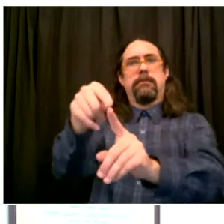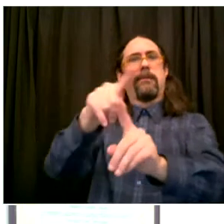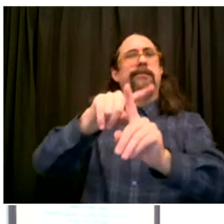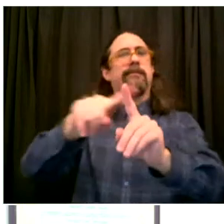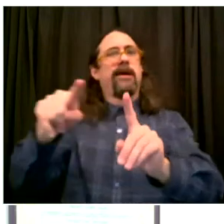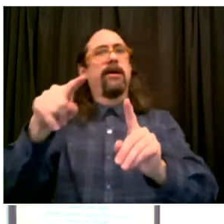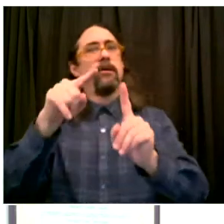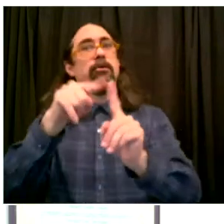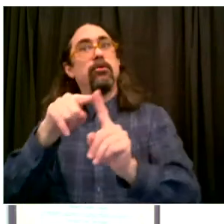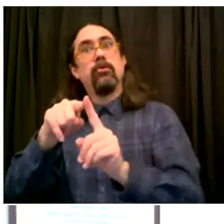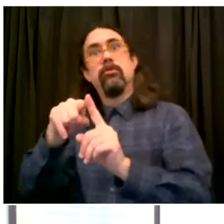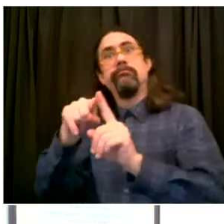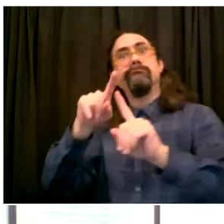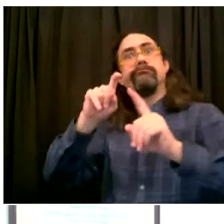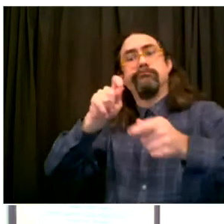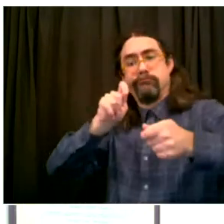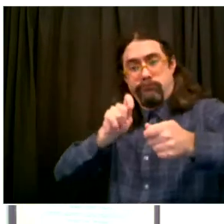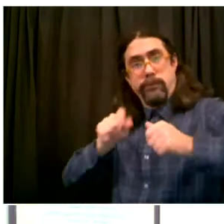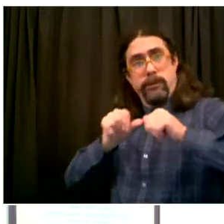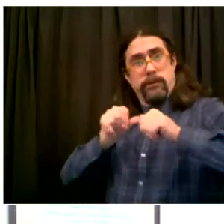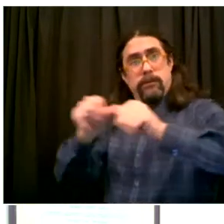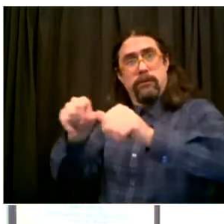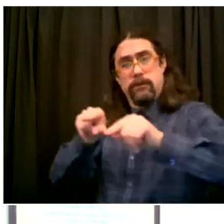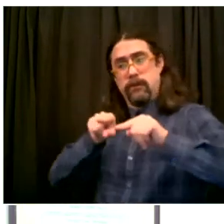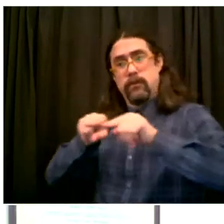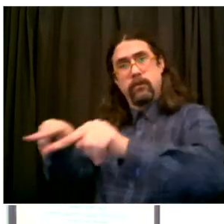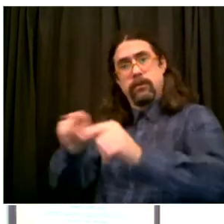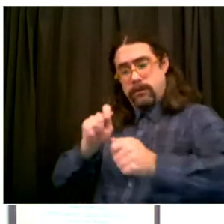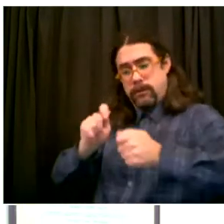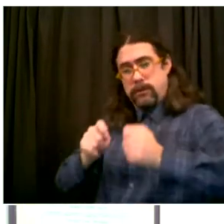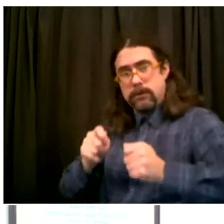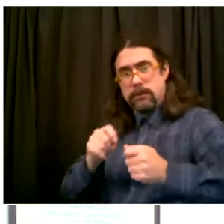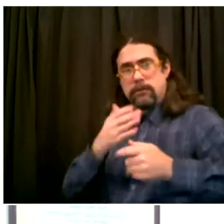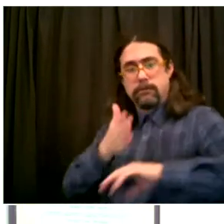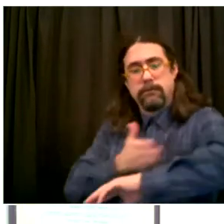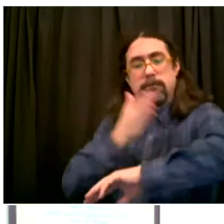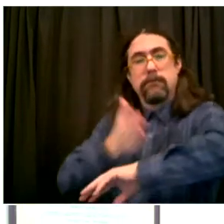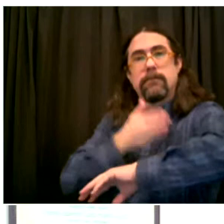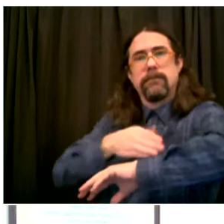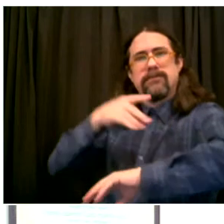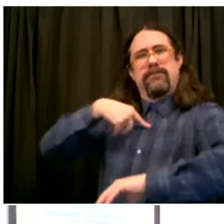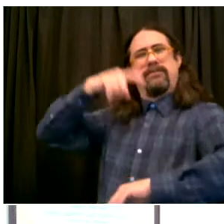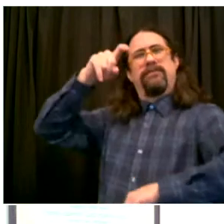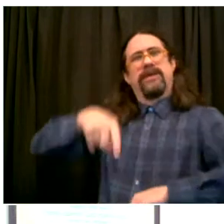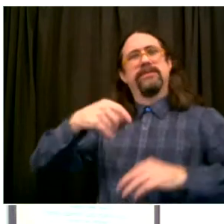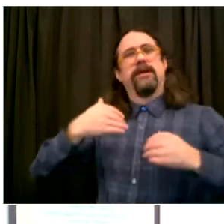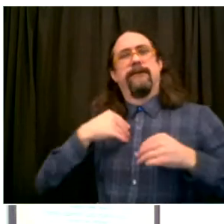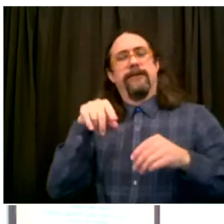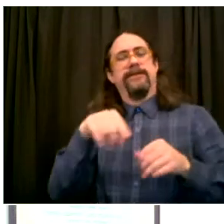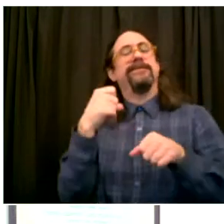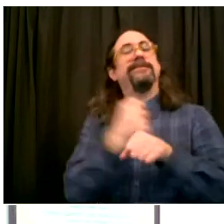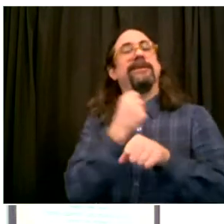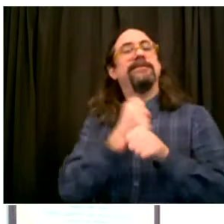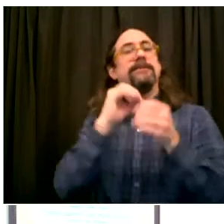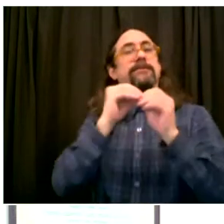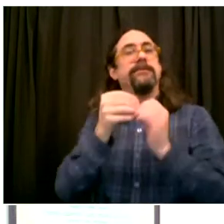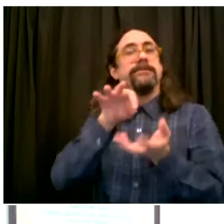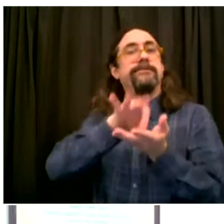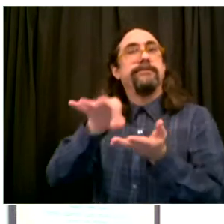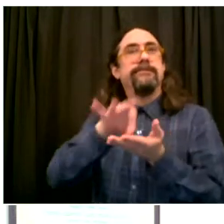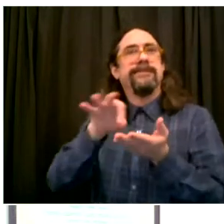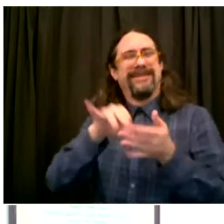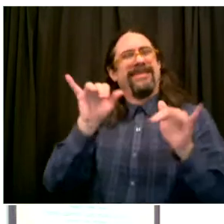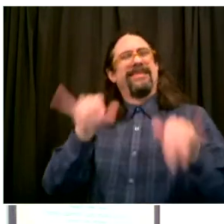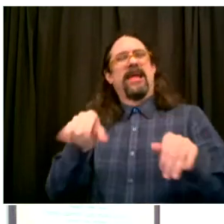who are either declining to provide their race or ethnicity, or for whom a provider isn't capturing that so that we